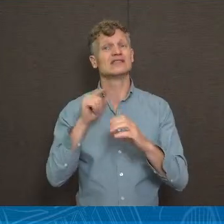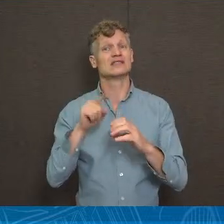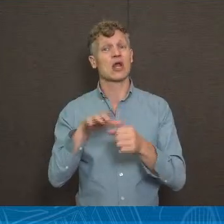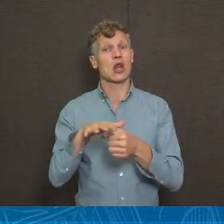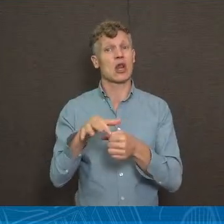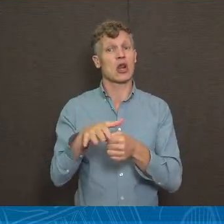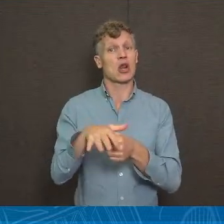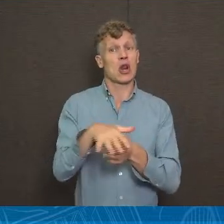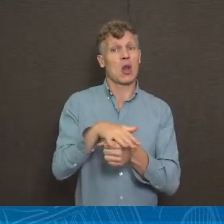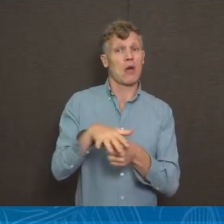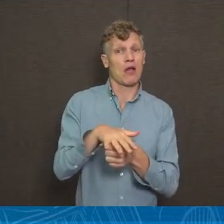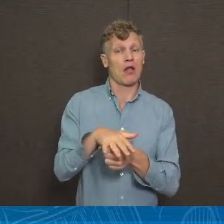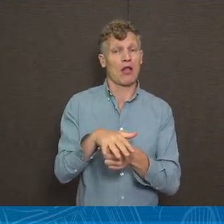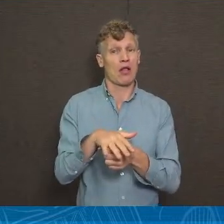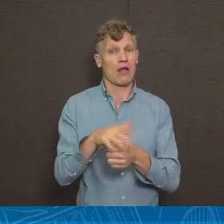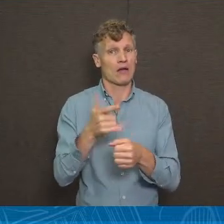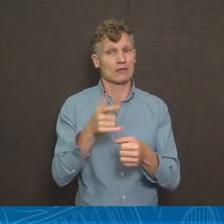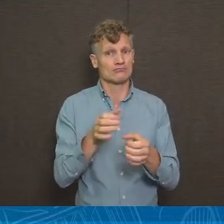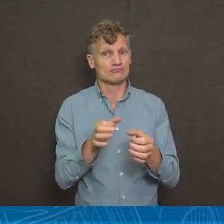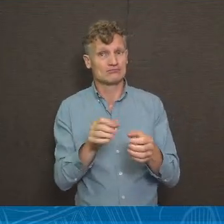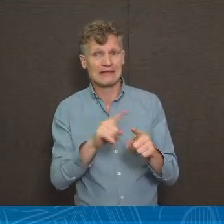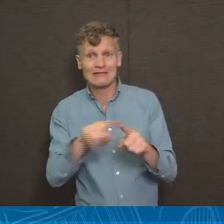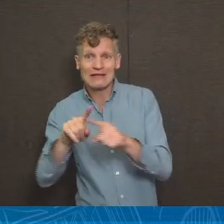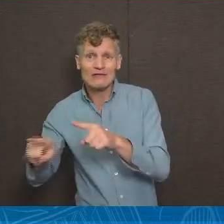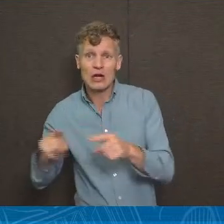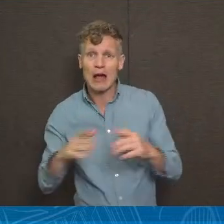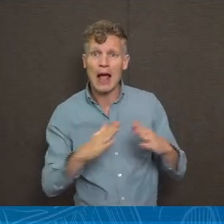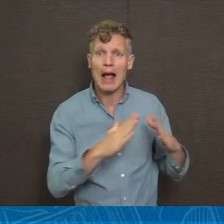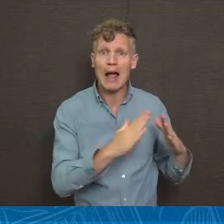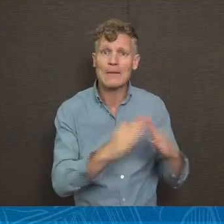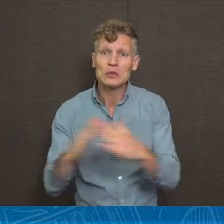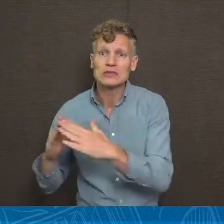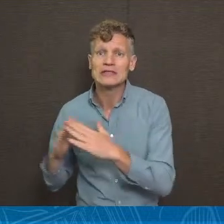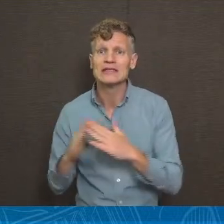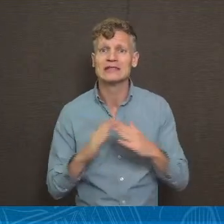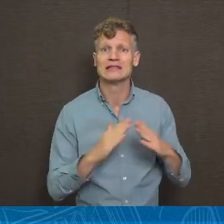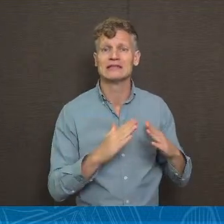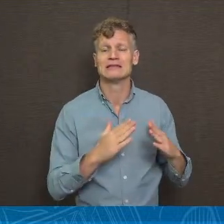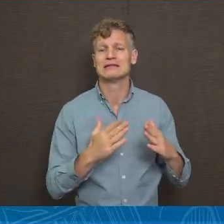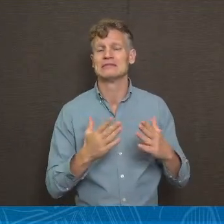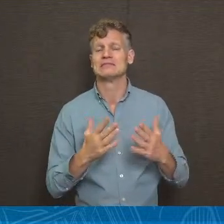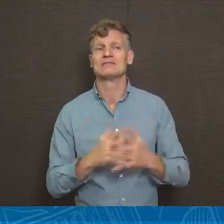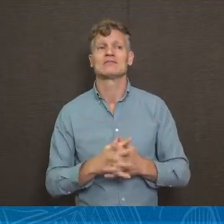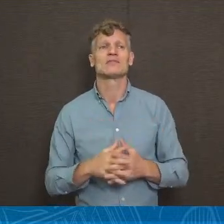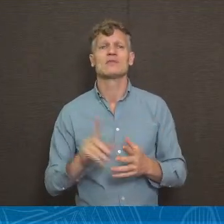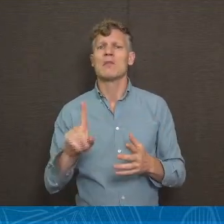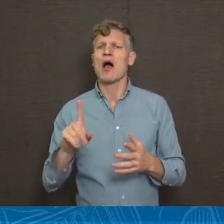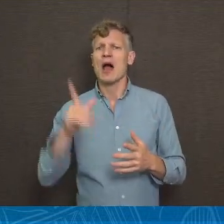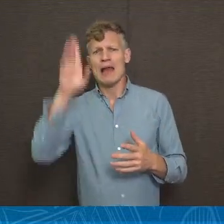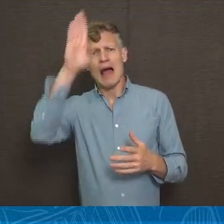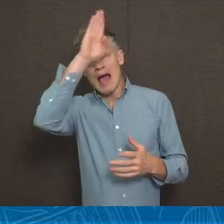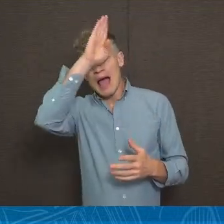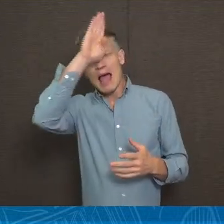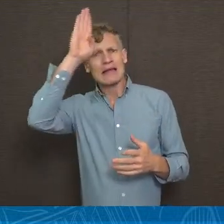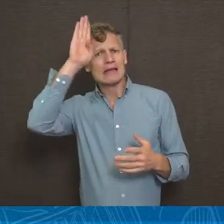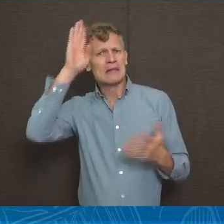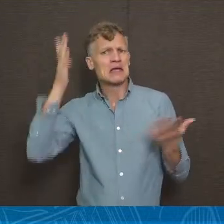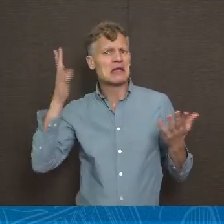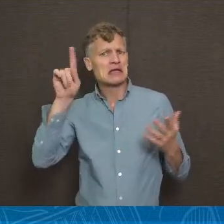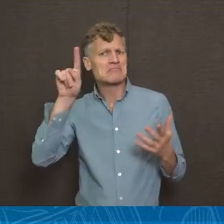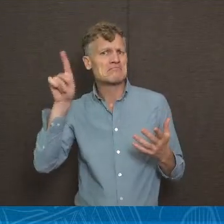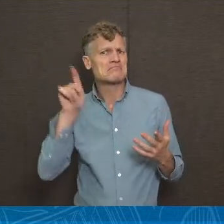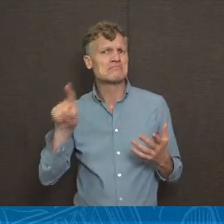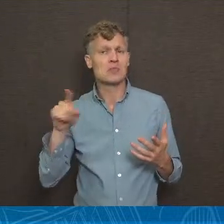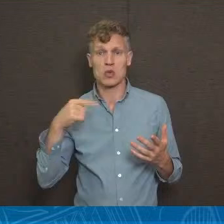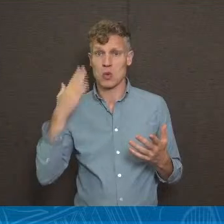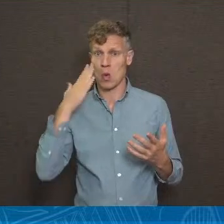the implementer to mitigate it, what about the academe? As we all know, hundreds or thousands of